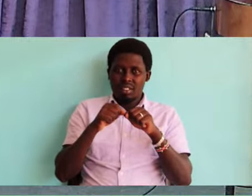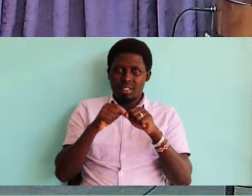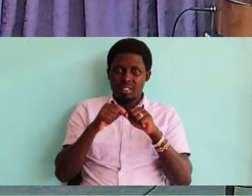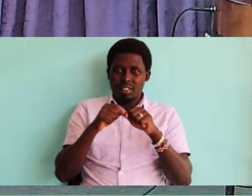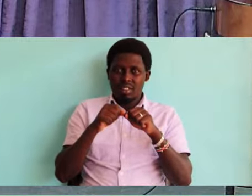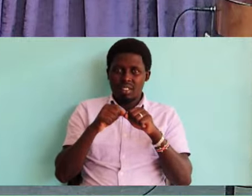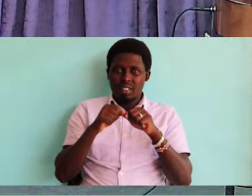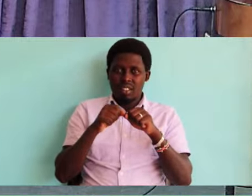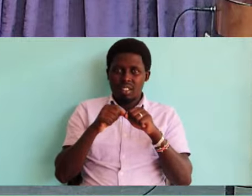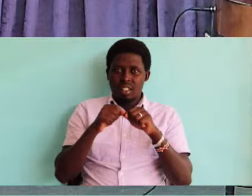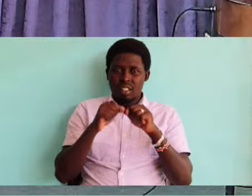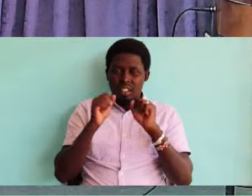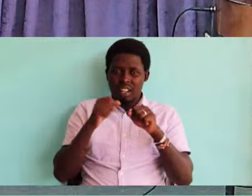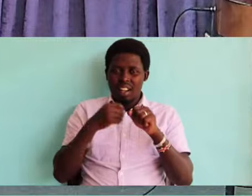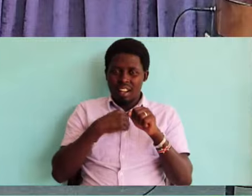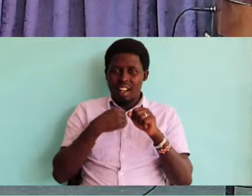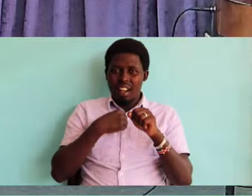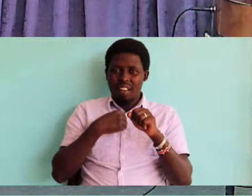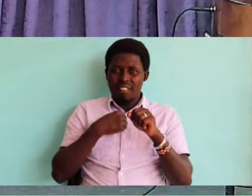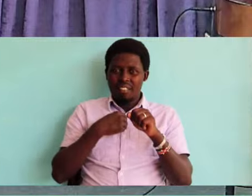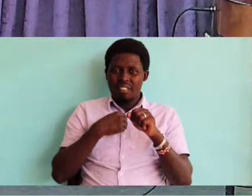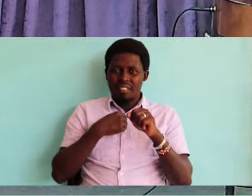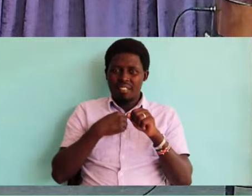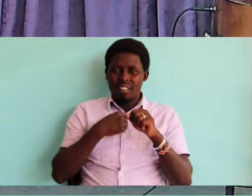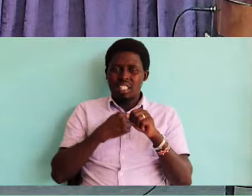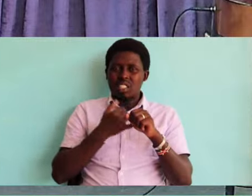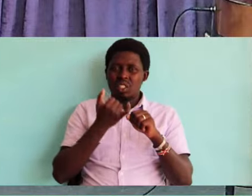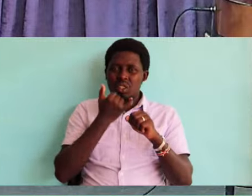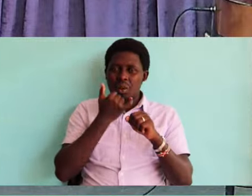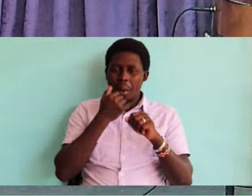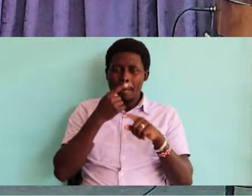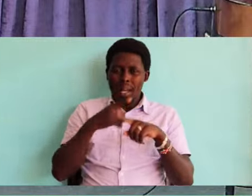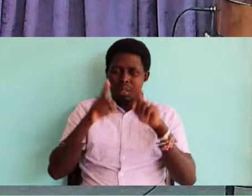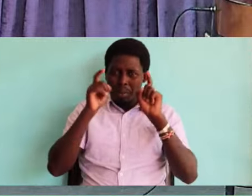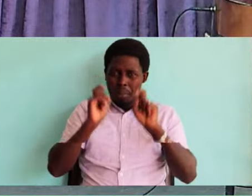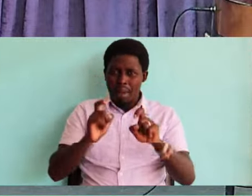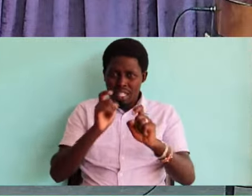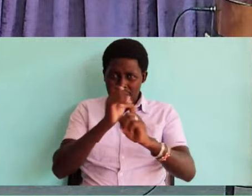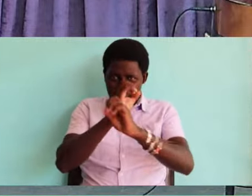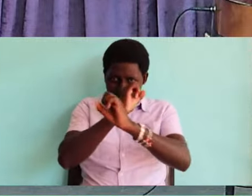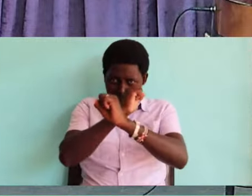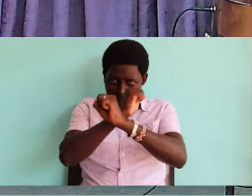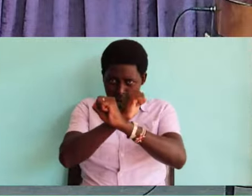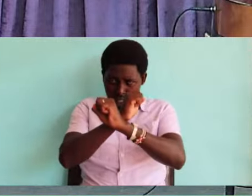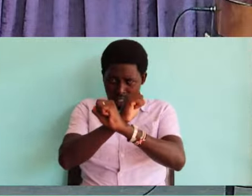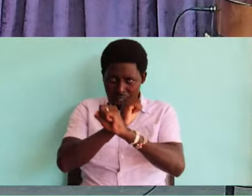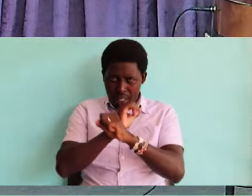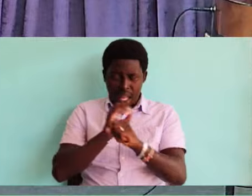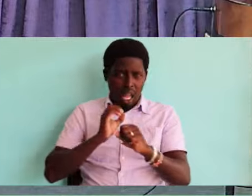can have its way, but we need to guard our hearts. We need to put ourselves